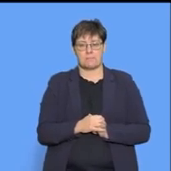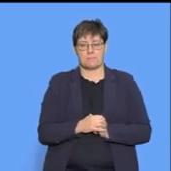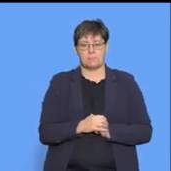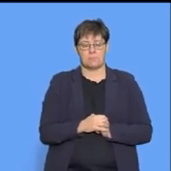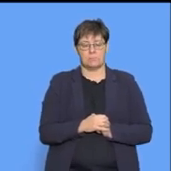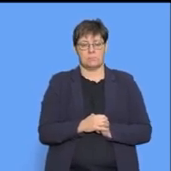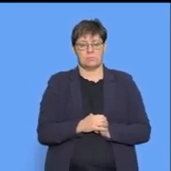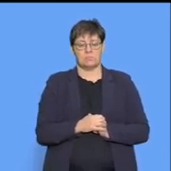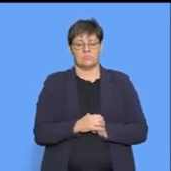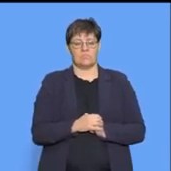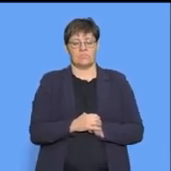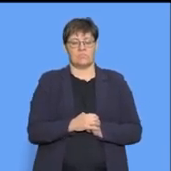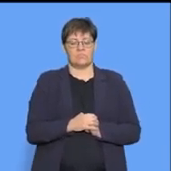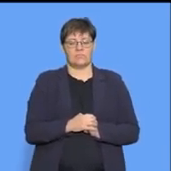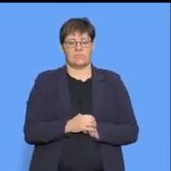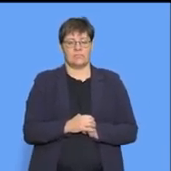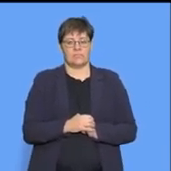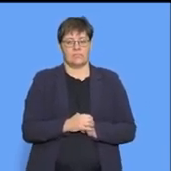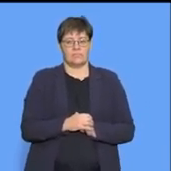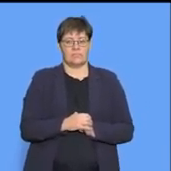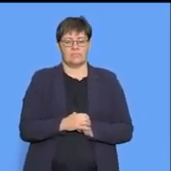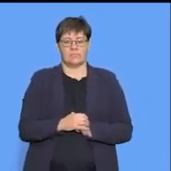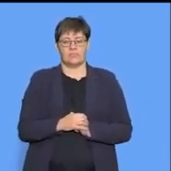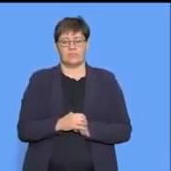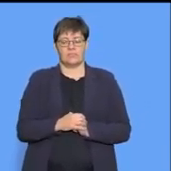divided by sine of 120,